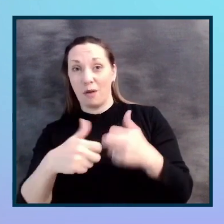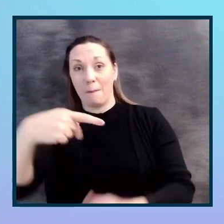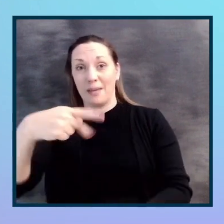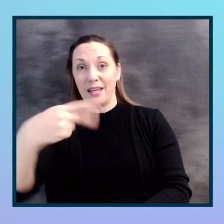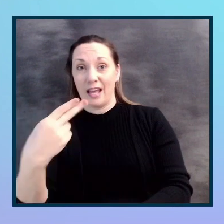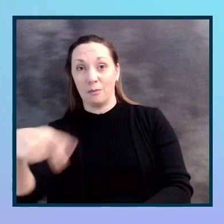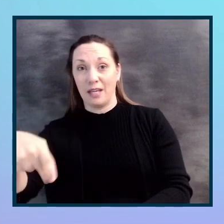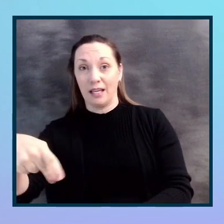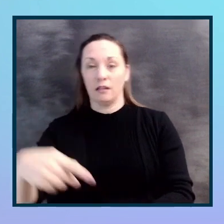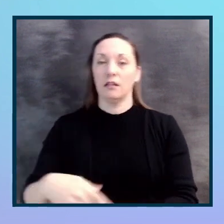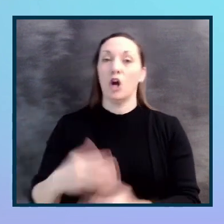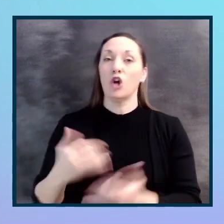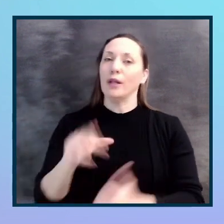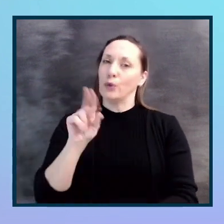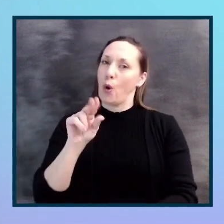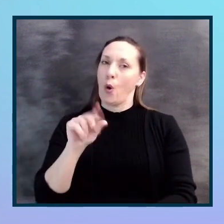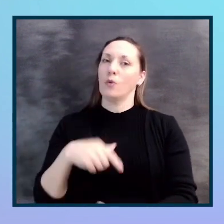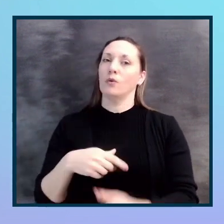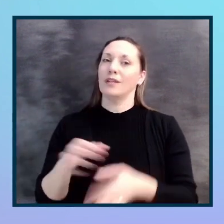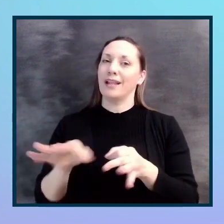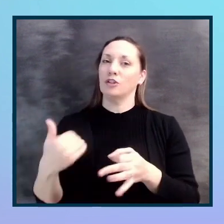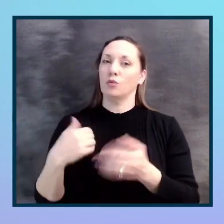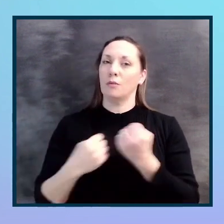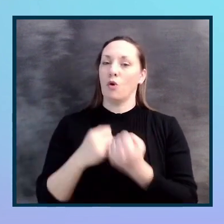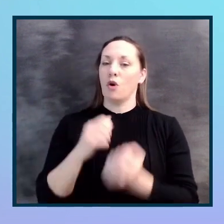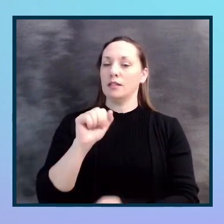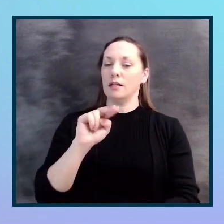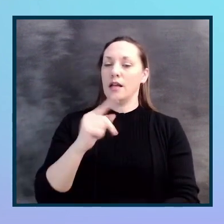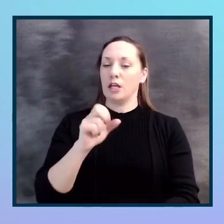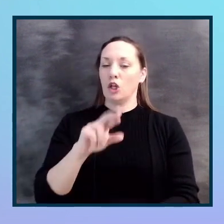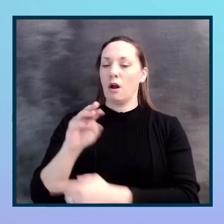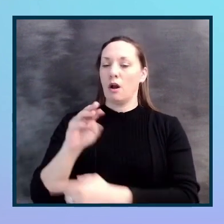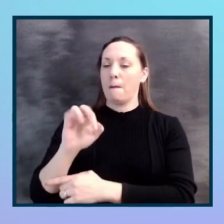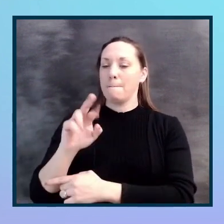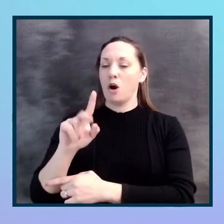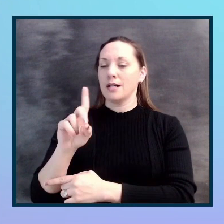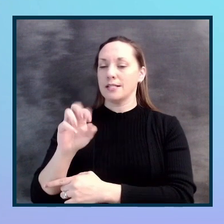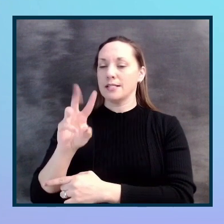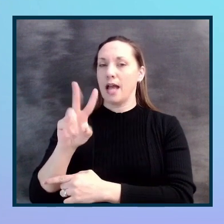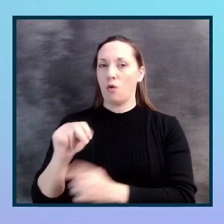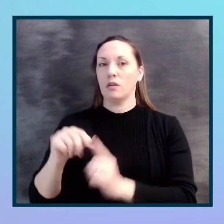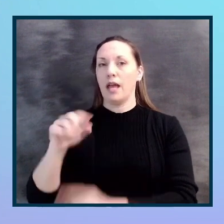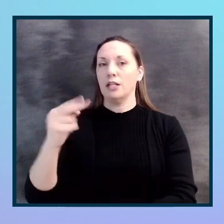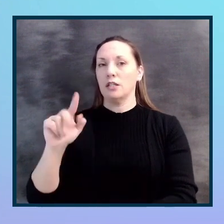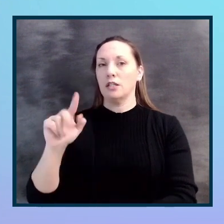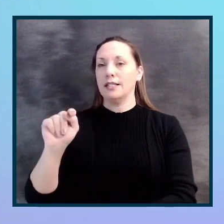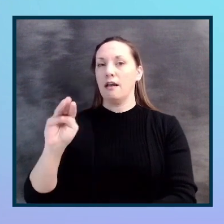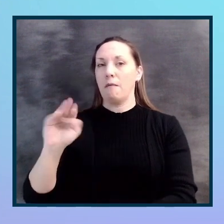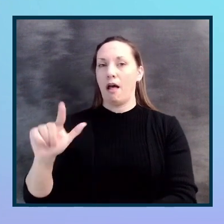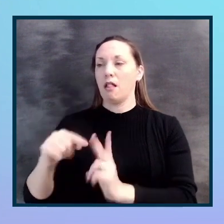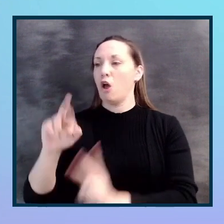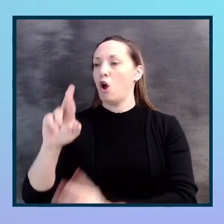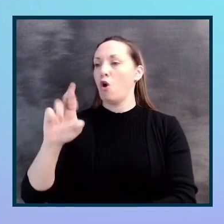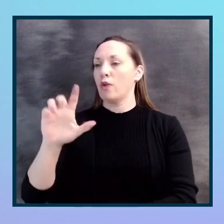Currently, no. The languages we support are Angular, Markdown, HTML, React, and